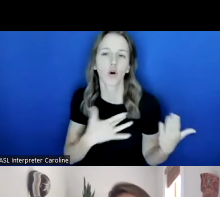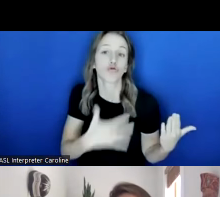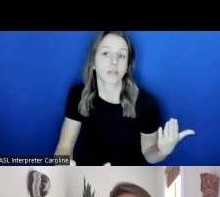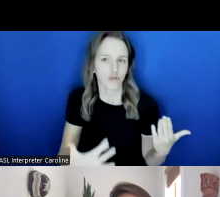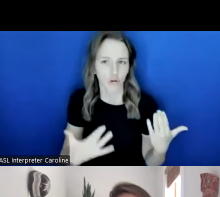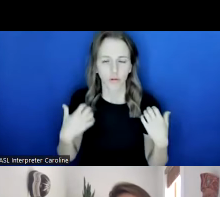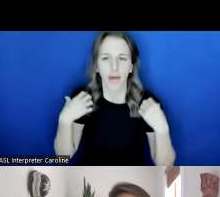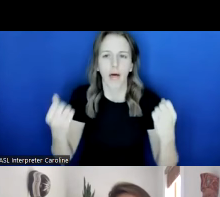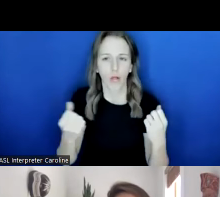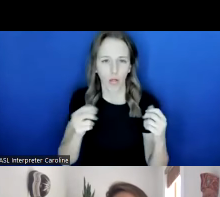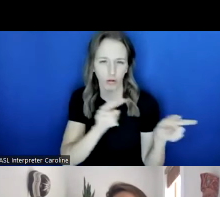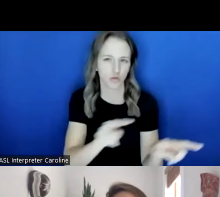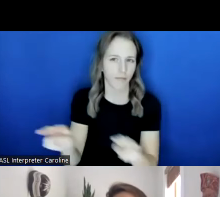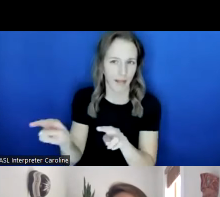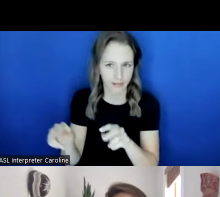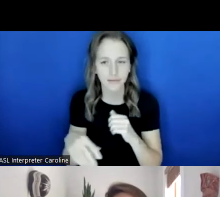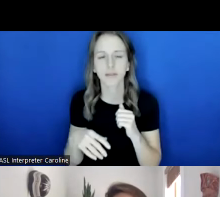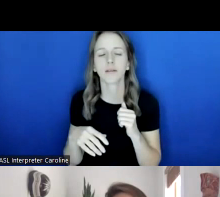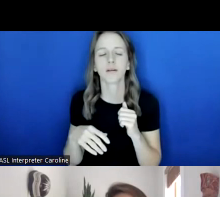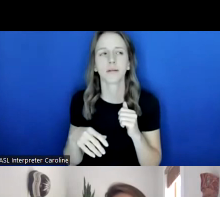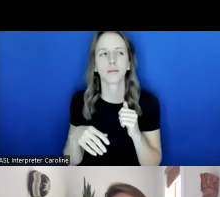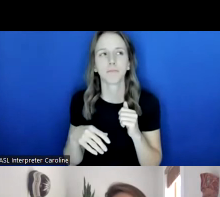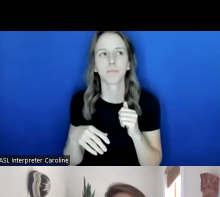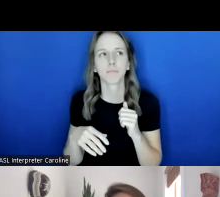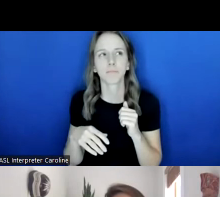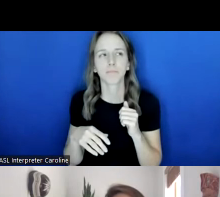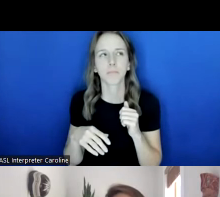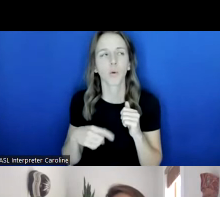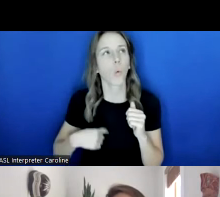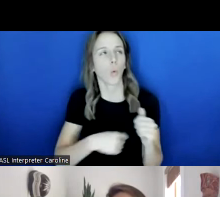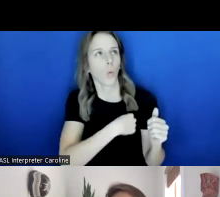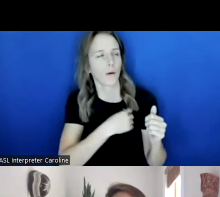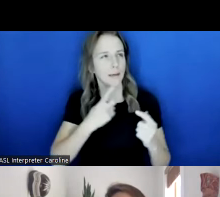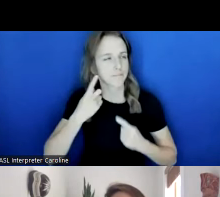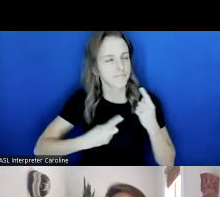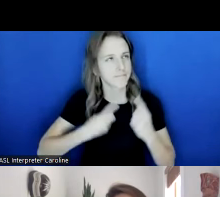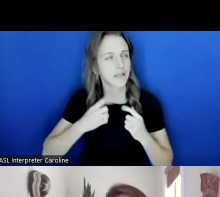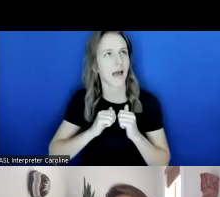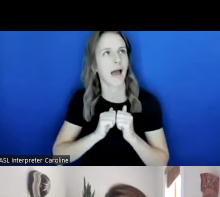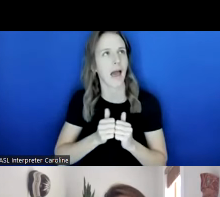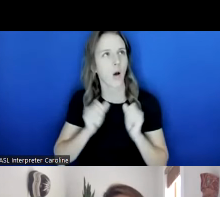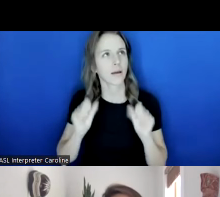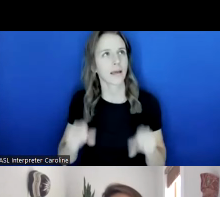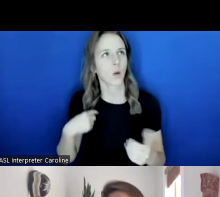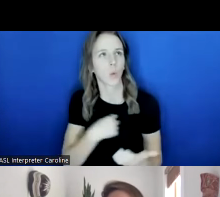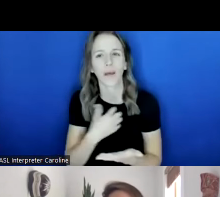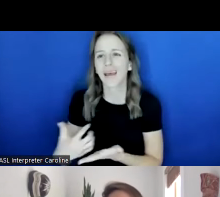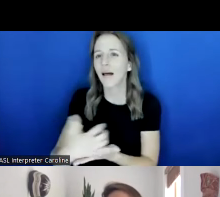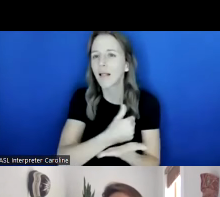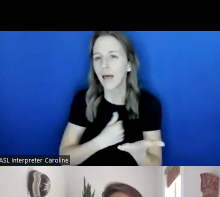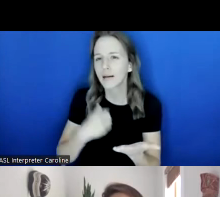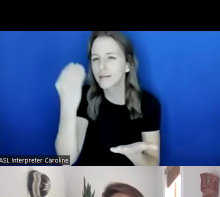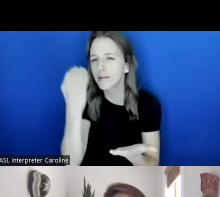surveillance. And so we really wanted to think about how we can collect information that would